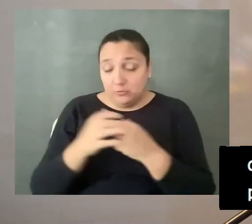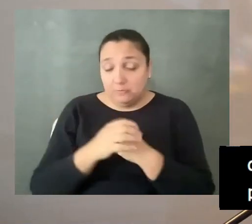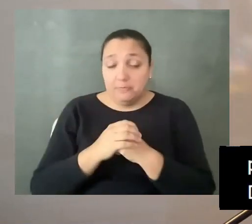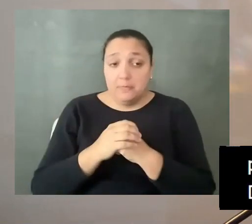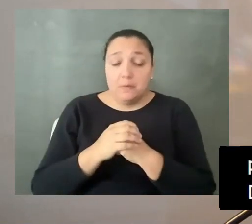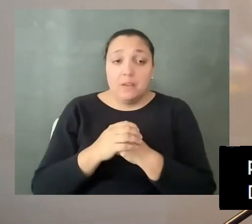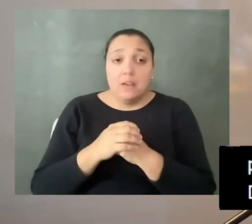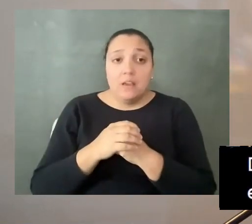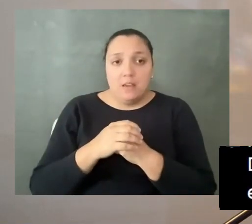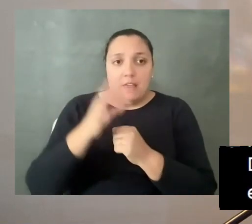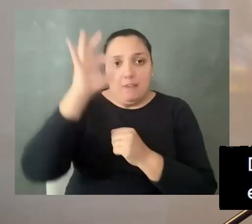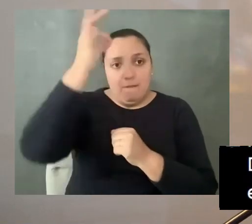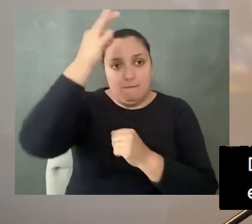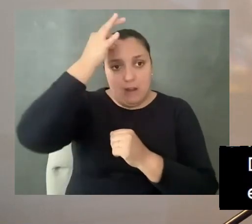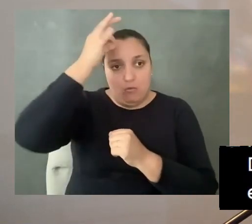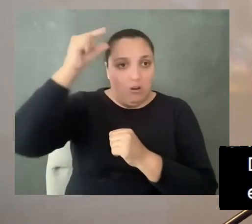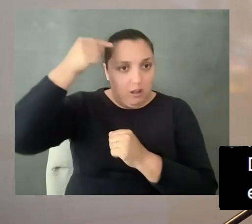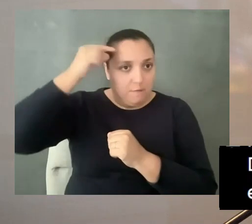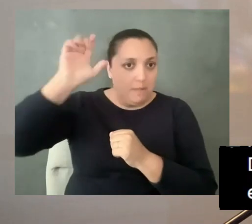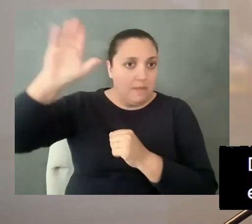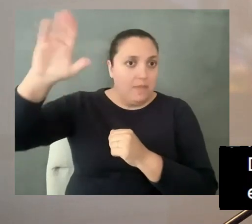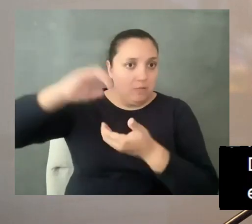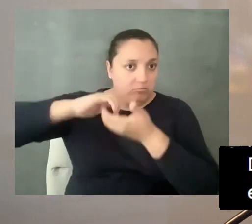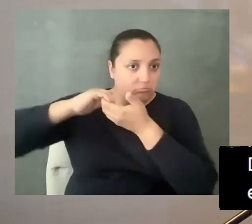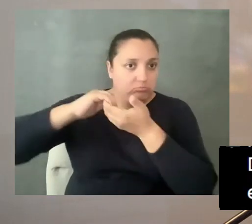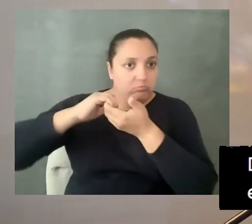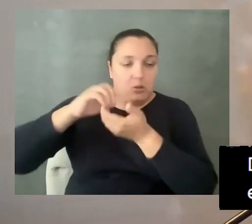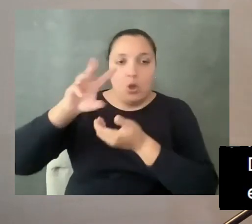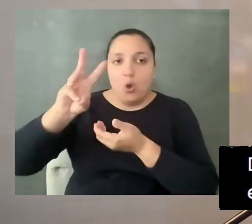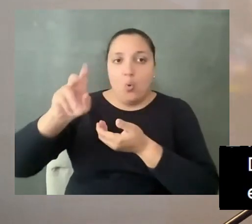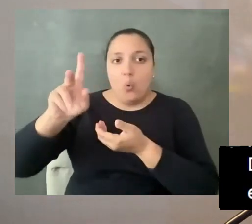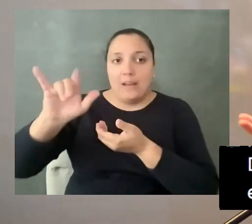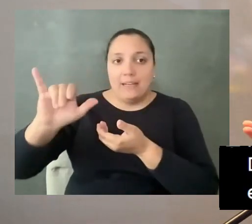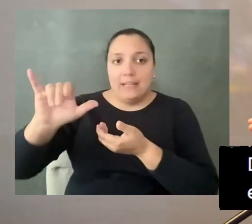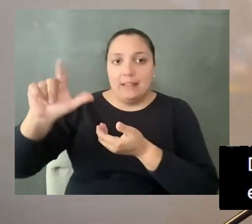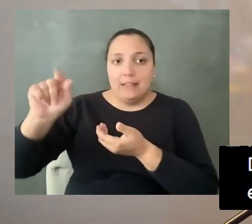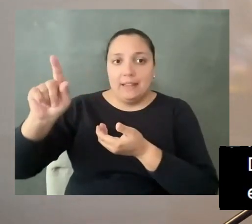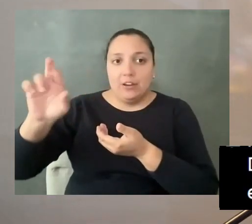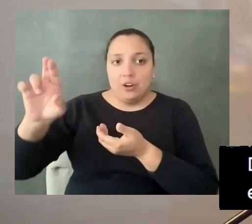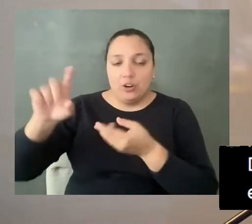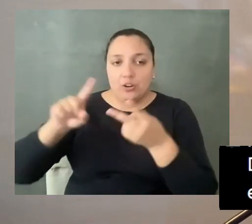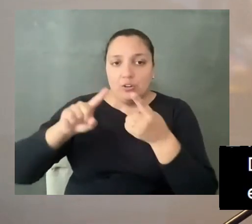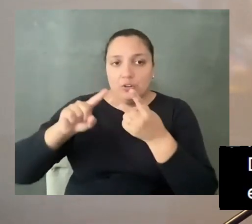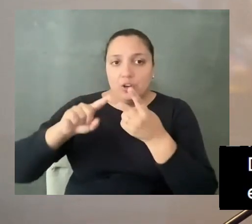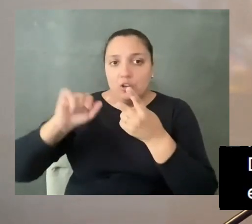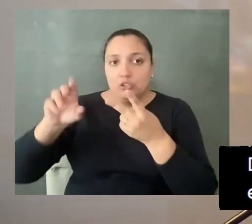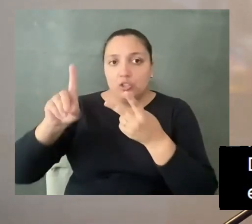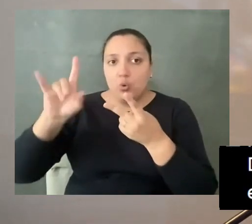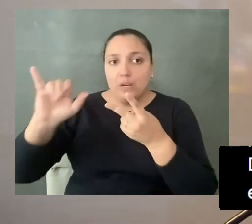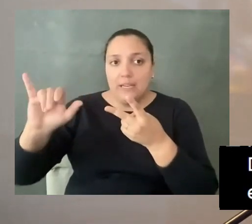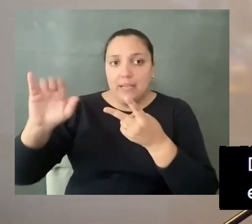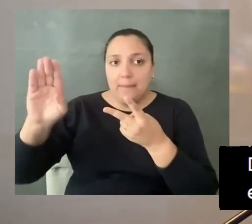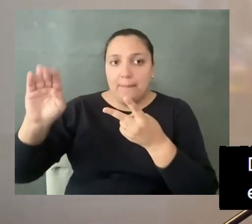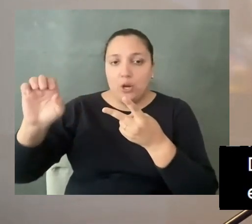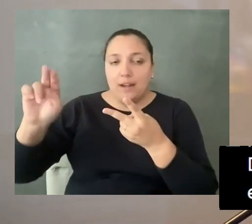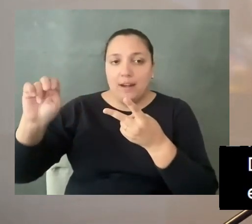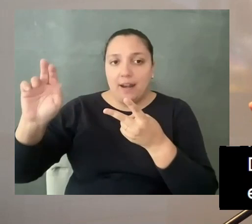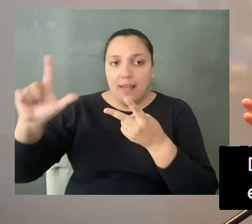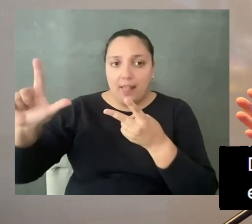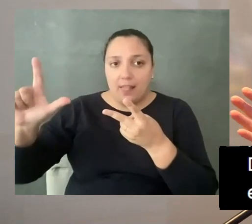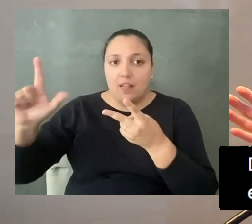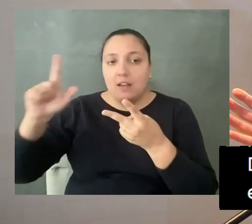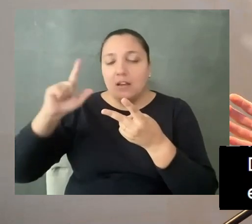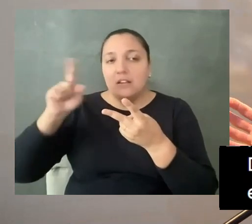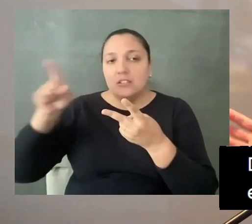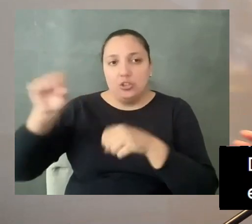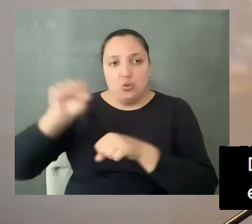federal partners, Wendy Lader, Northeast Regional Director, Jody Vanell, who is the Federal Program Officer for the state of New York, who has